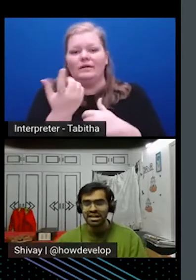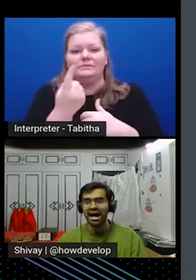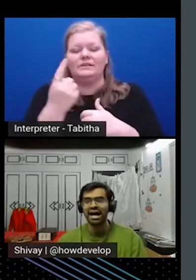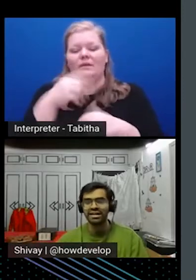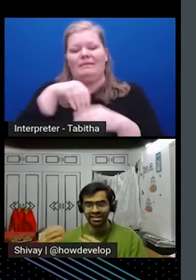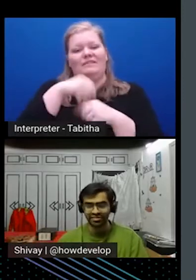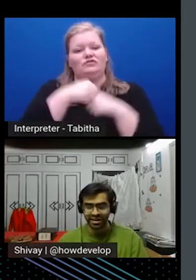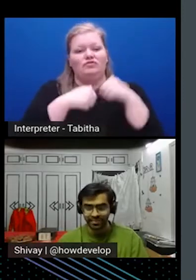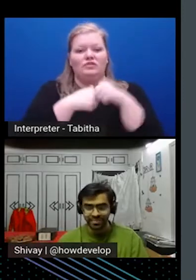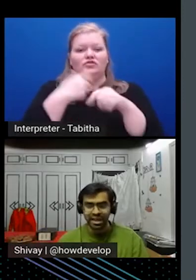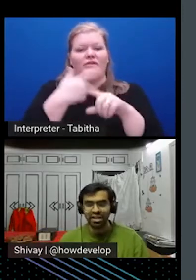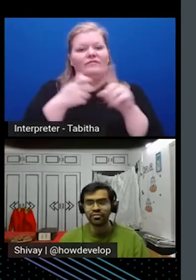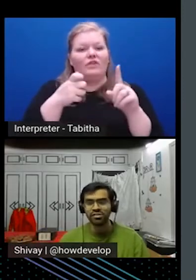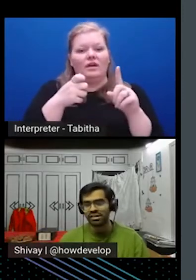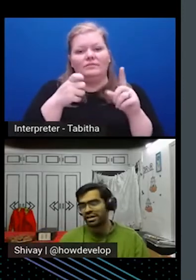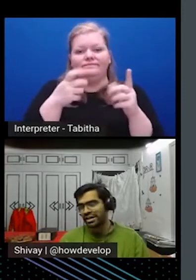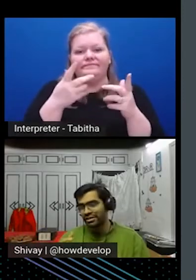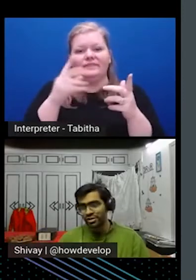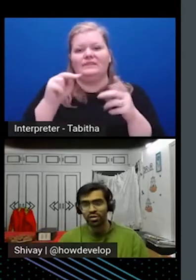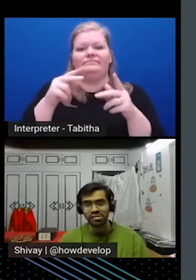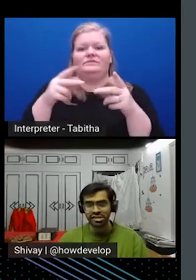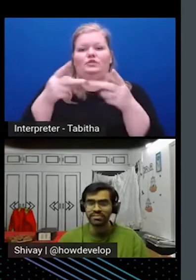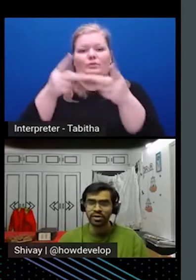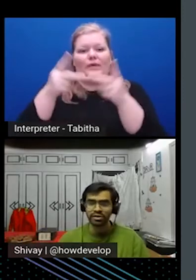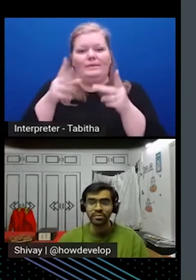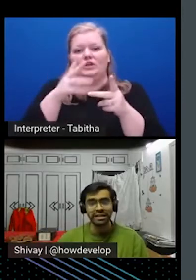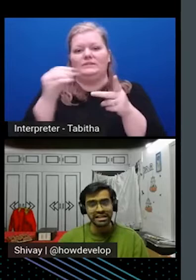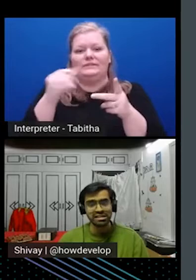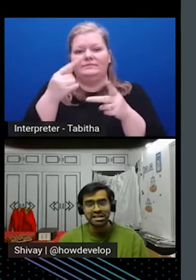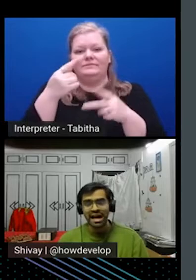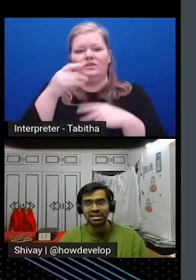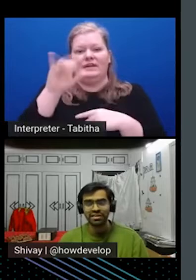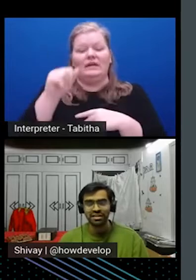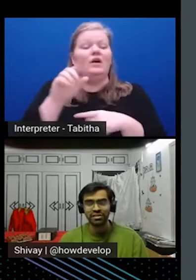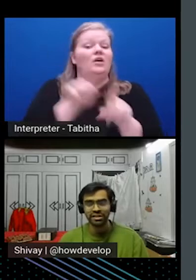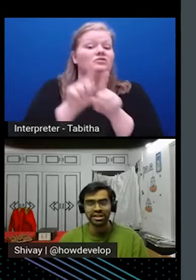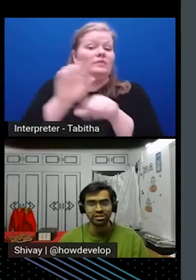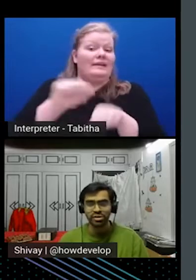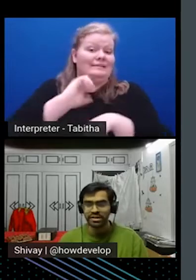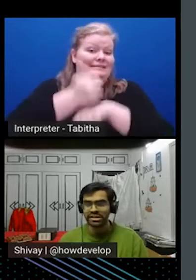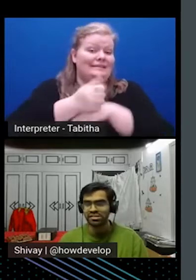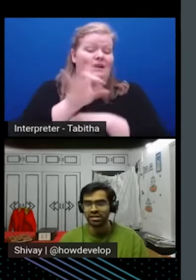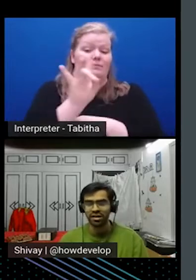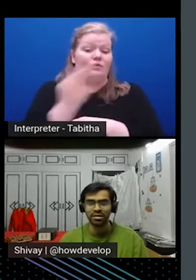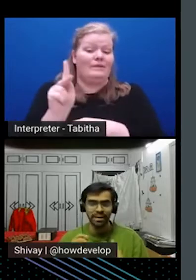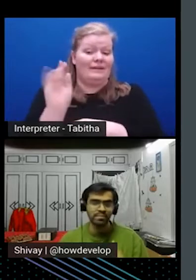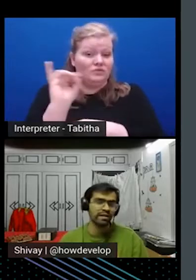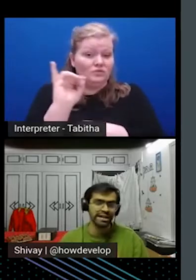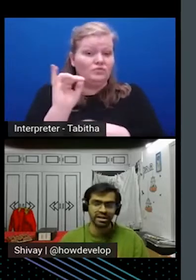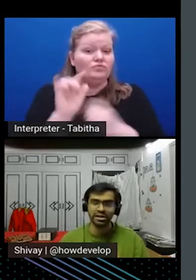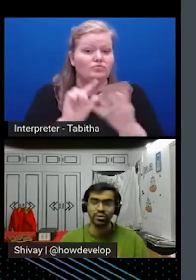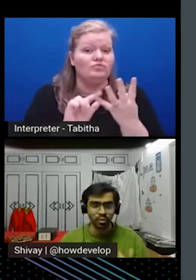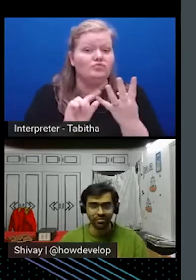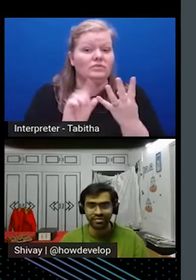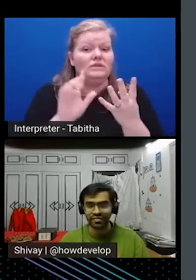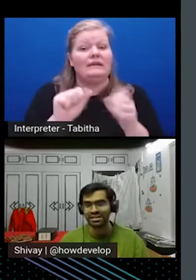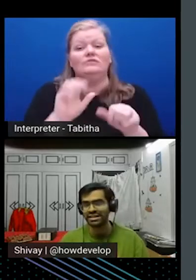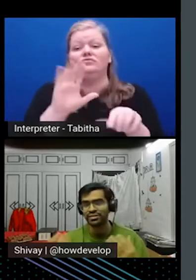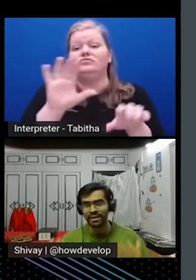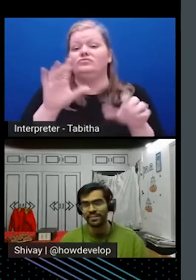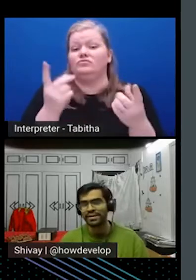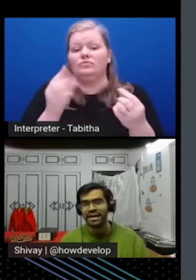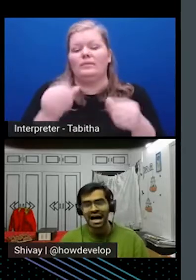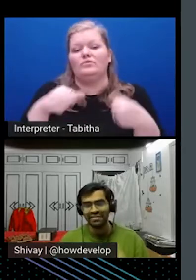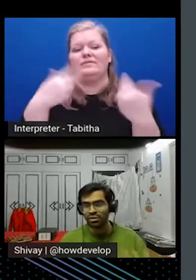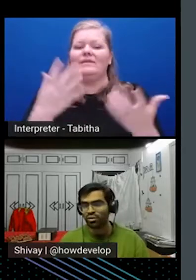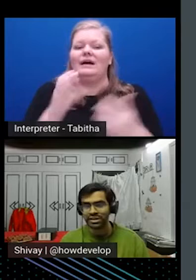Prometheus and Grafana. And of course, you can also set up your Kubernetes as well. You can connect to Kubernetes by providing a kube config file that